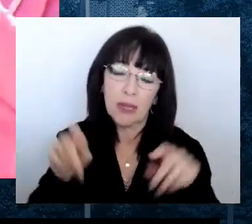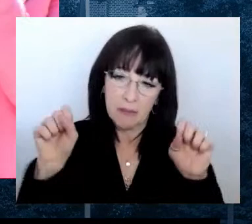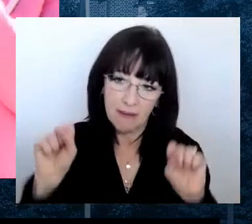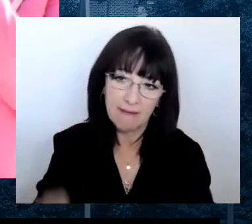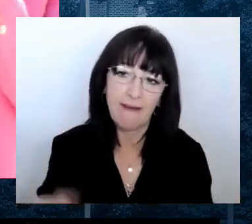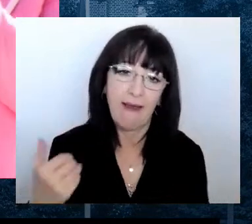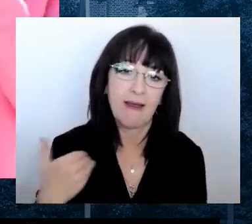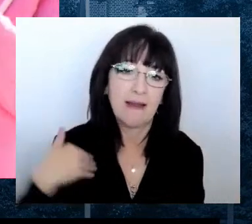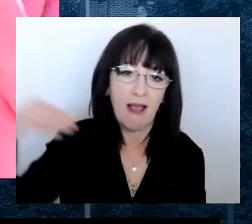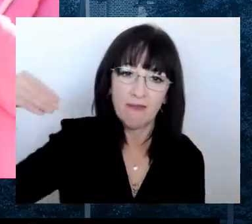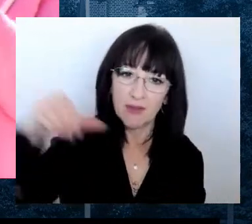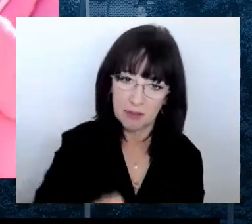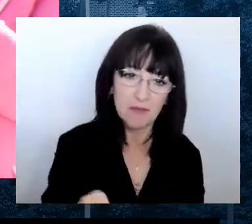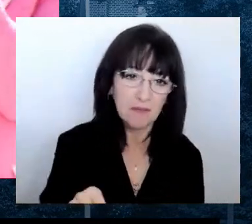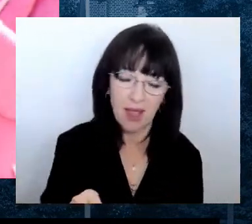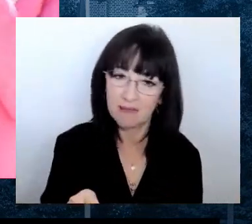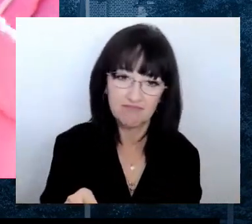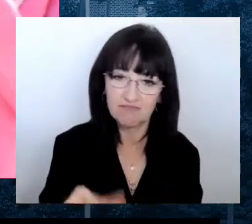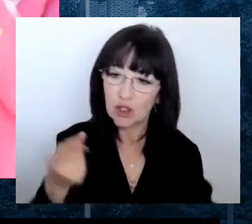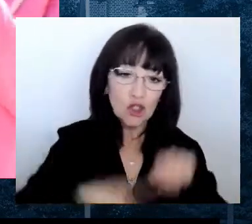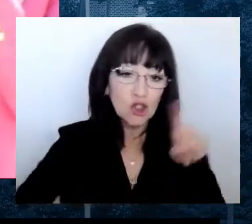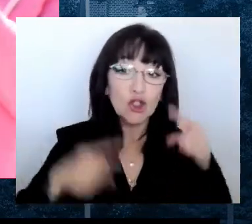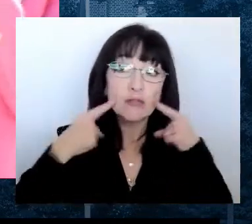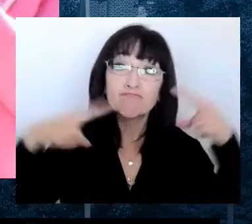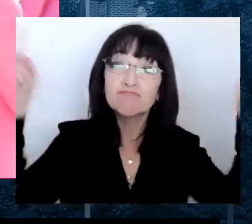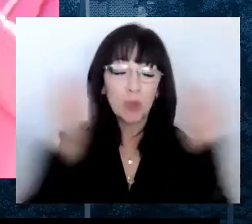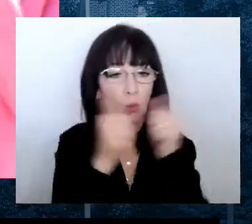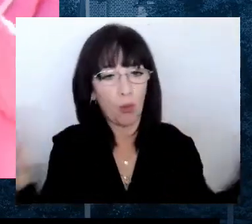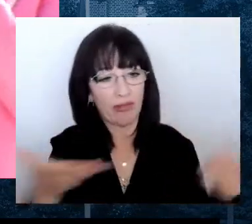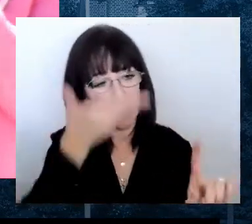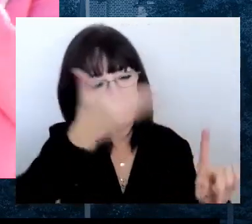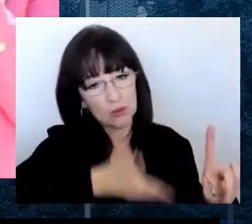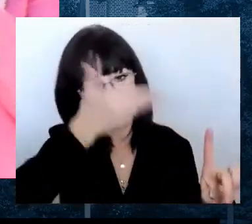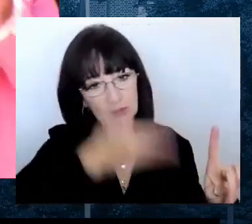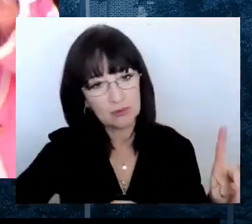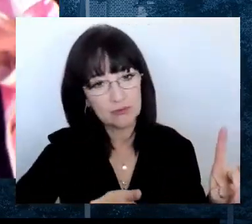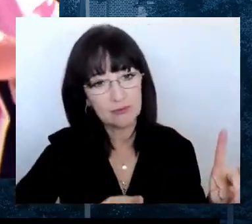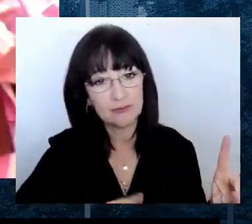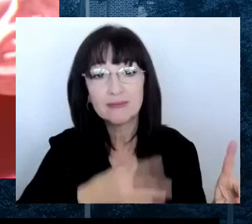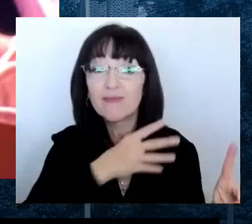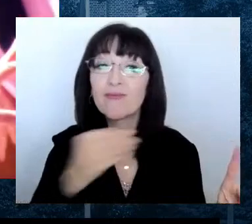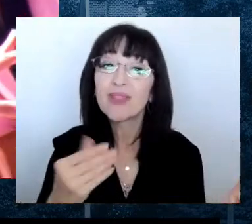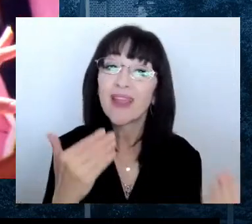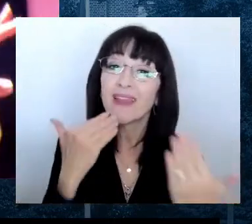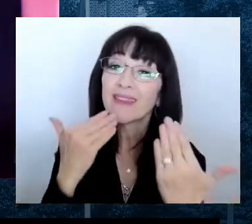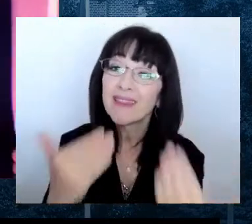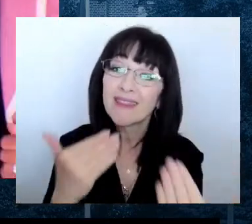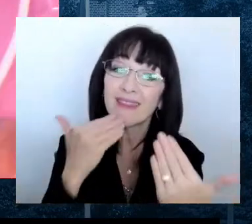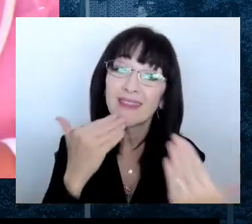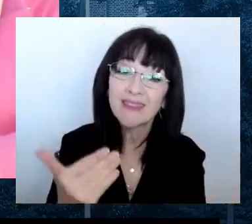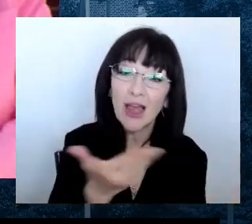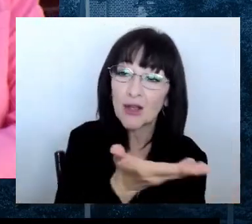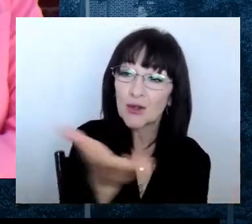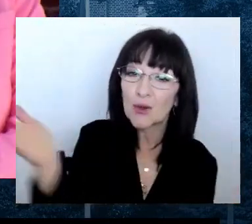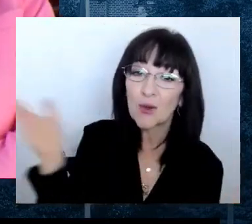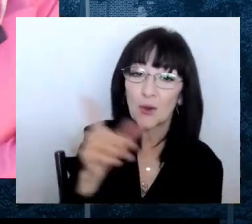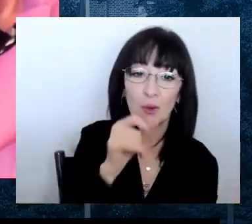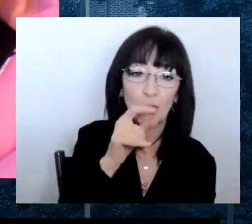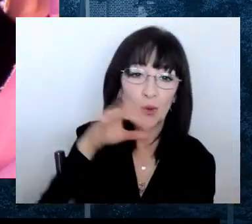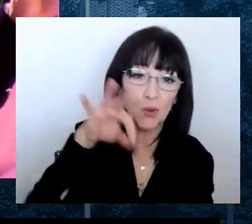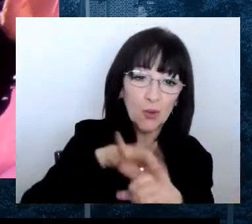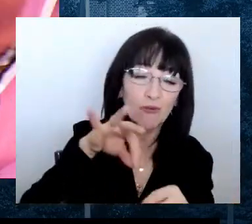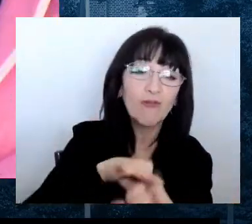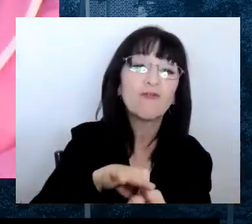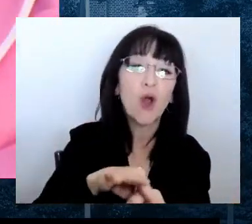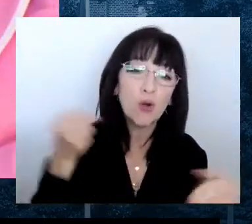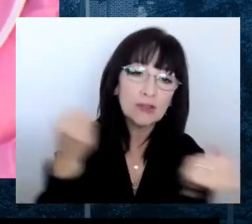finish line. So thank you. And thank you to all my wonderful colleagues who voted for the bill that are standing